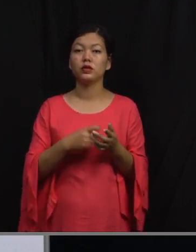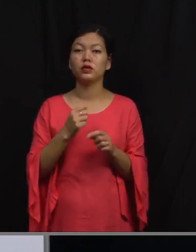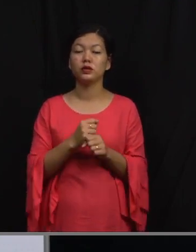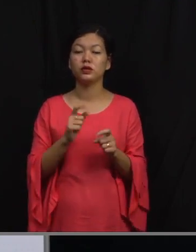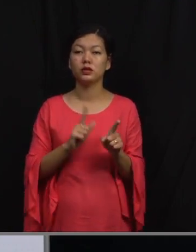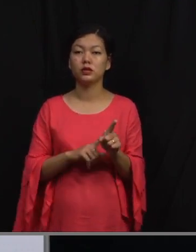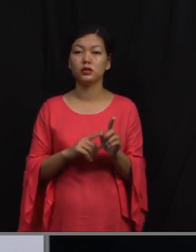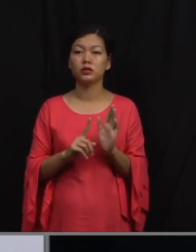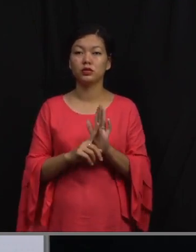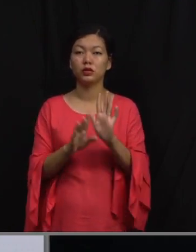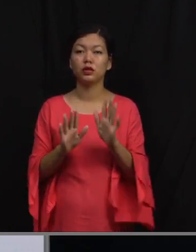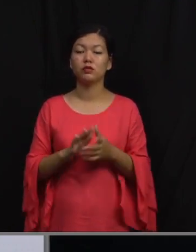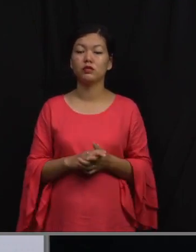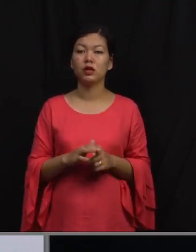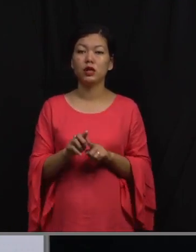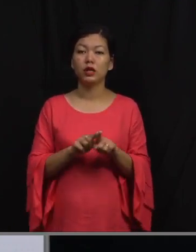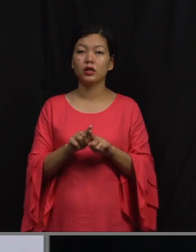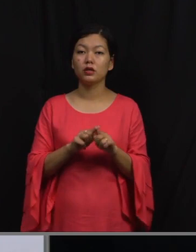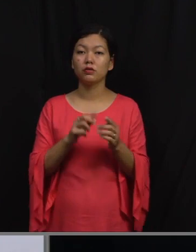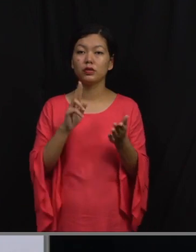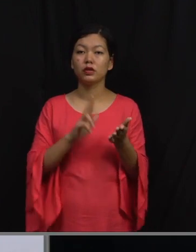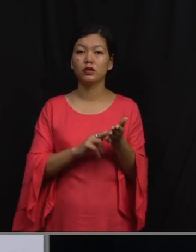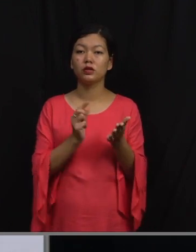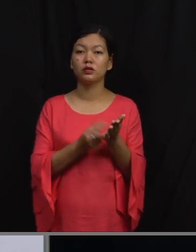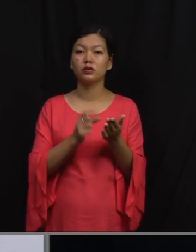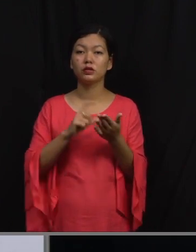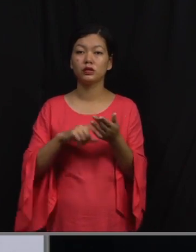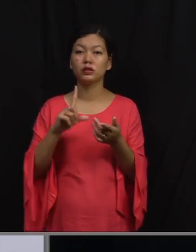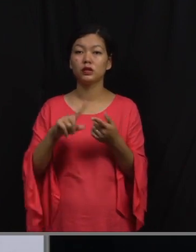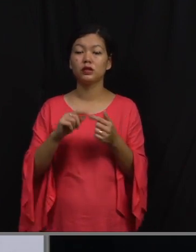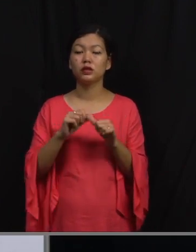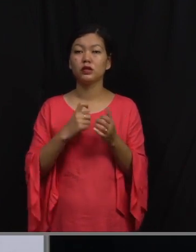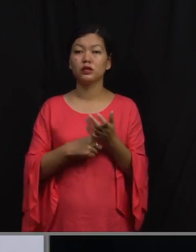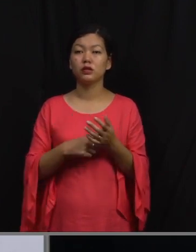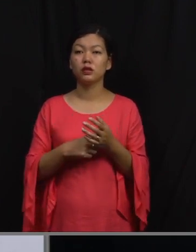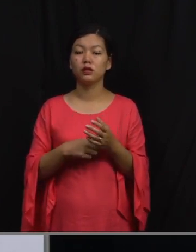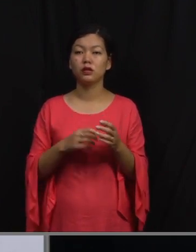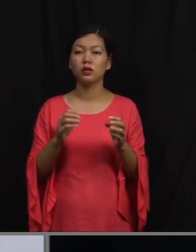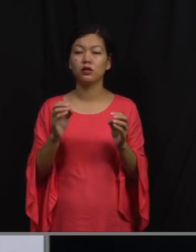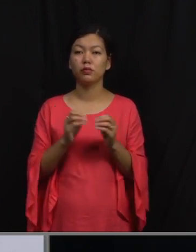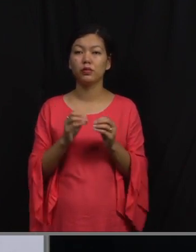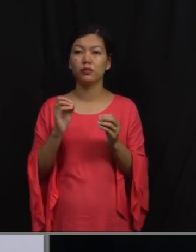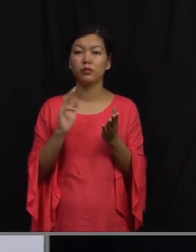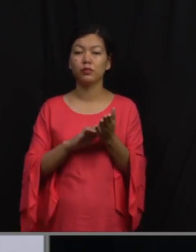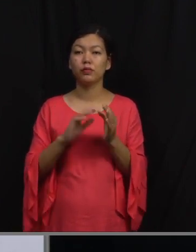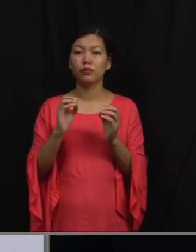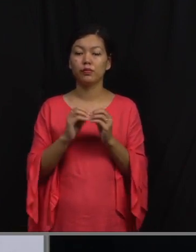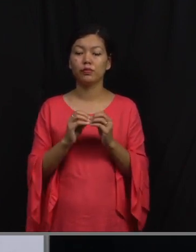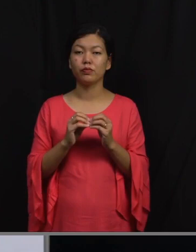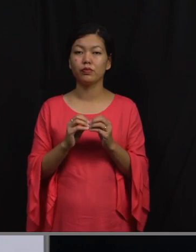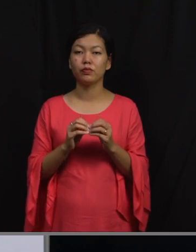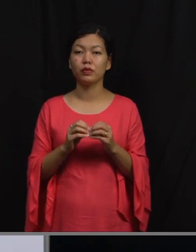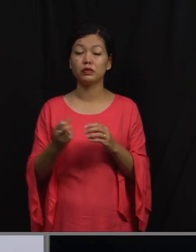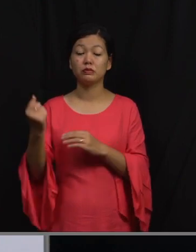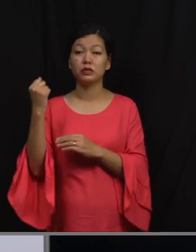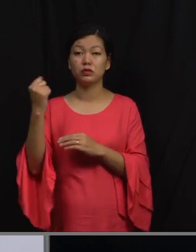bomb, right? How powerful it is, nuclear bomb, nuclear reactor, how powerful it is, right? This is nothing but the physics behind it. Nuclear bomb